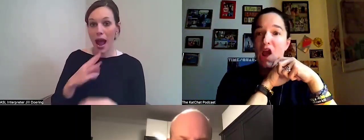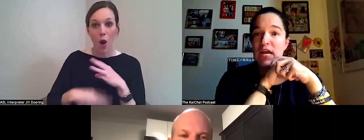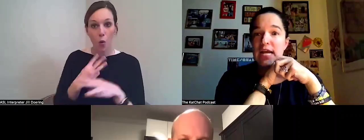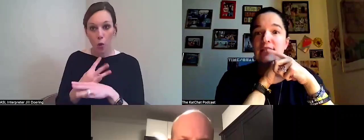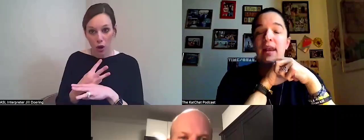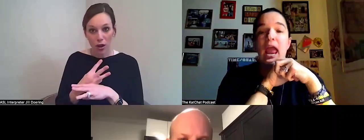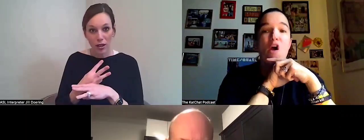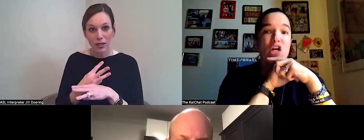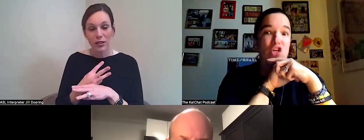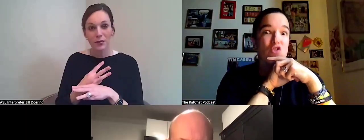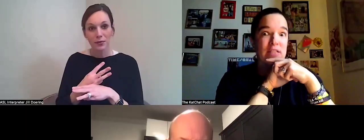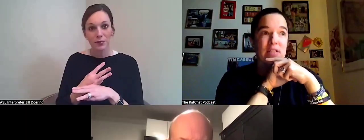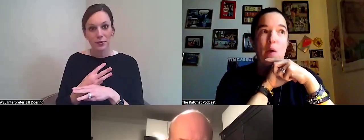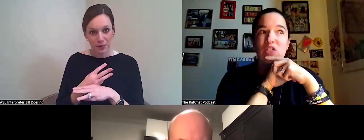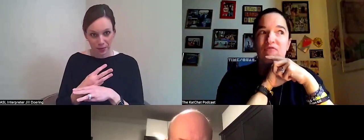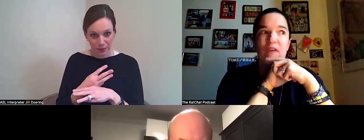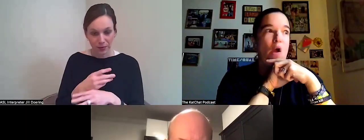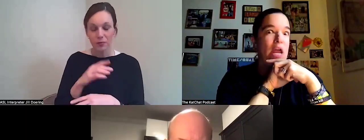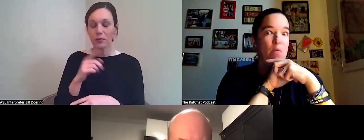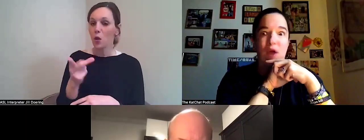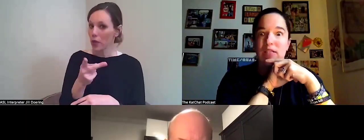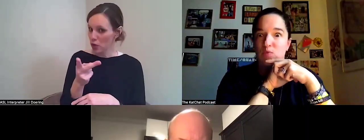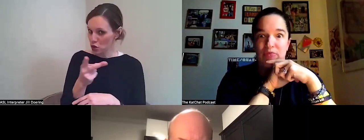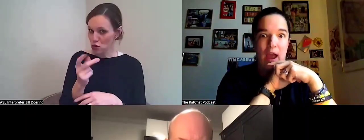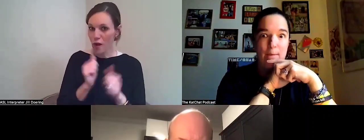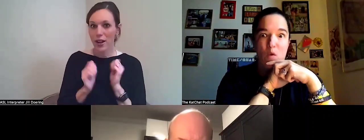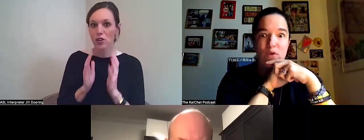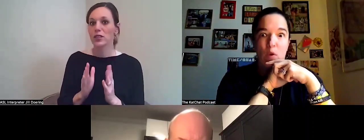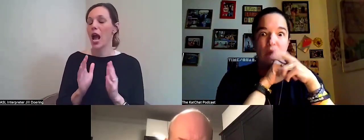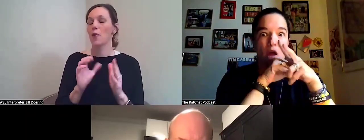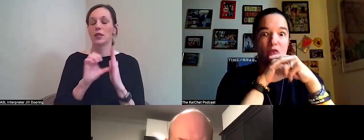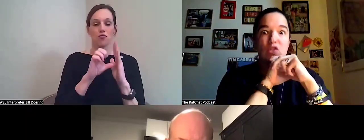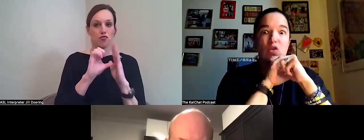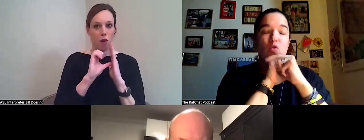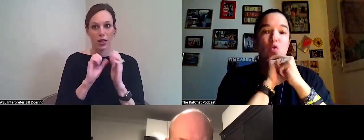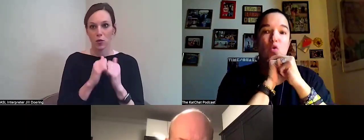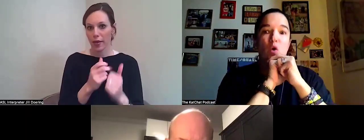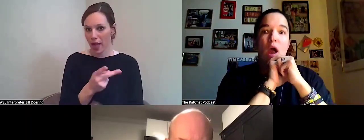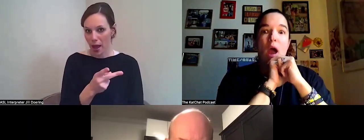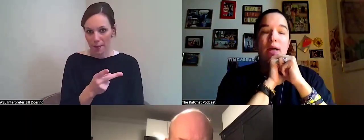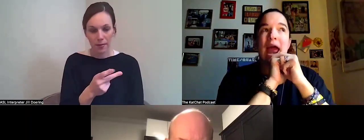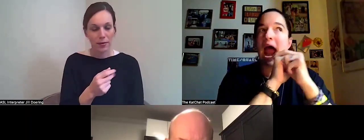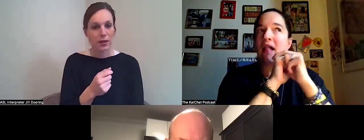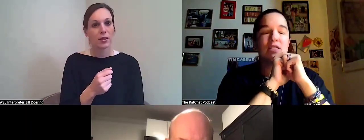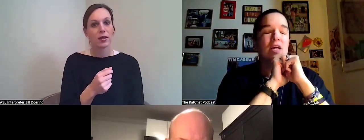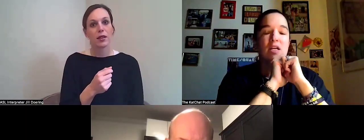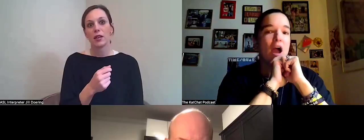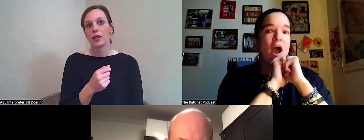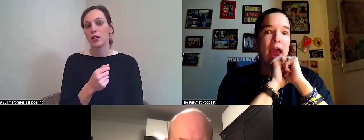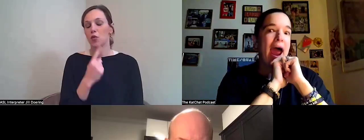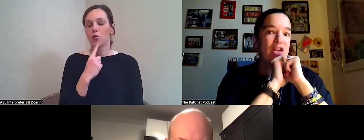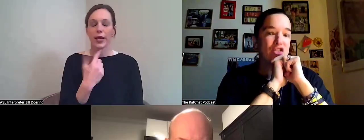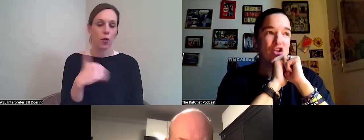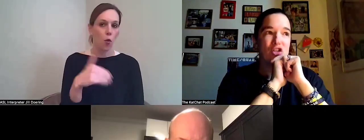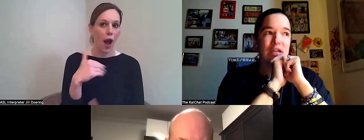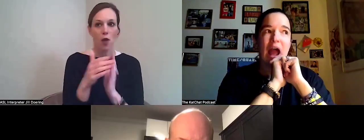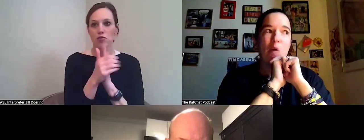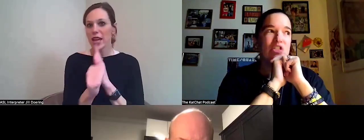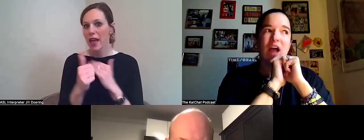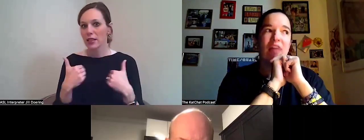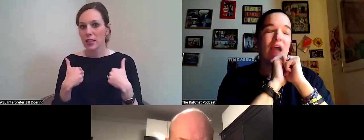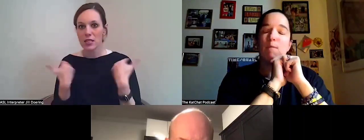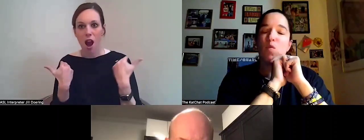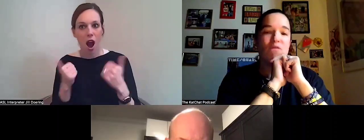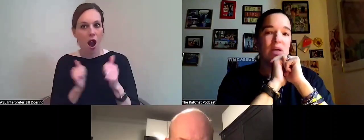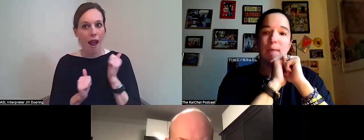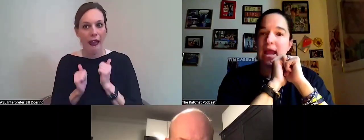Benjamin Aries and Erica Dorn. I was very impressed with that movie with the two talented young actors and I